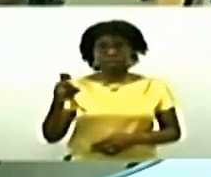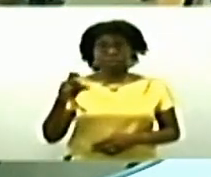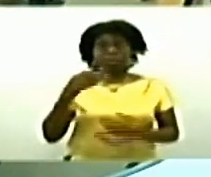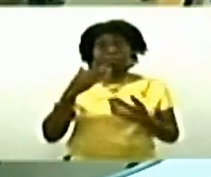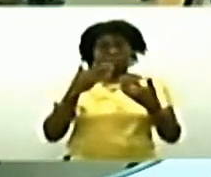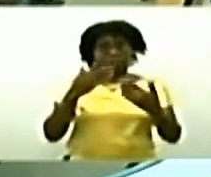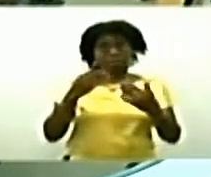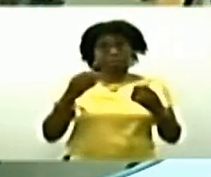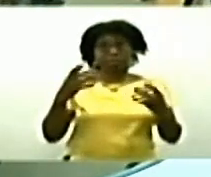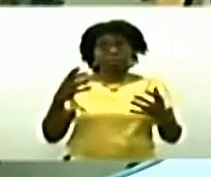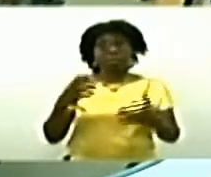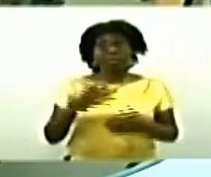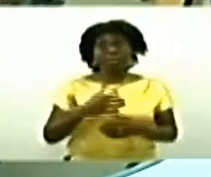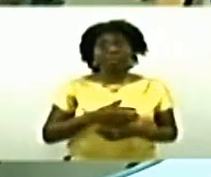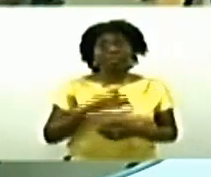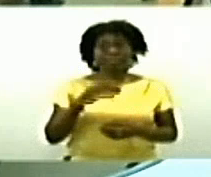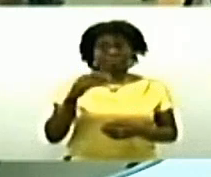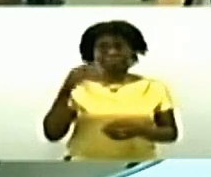President,